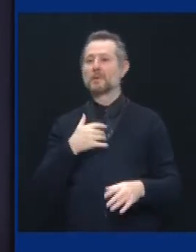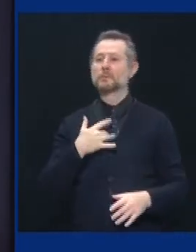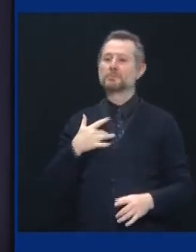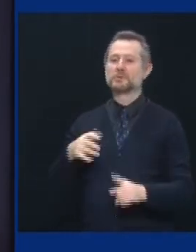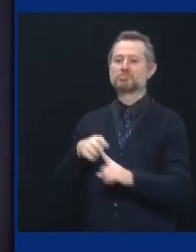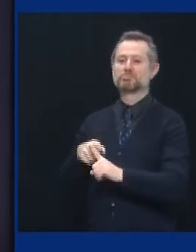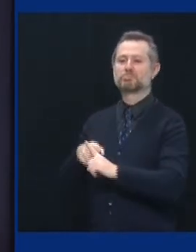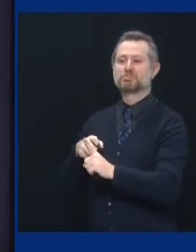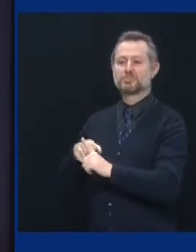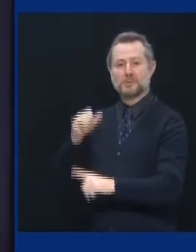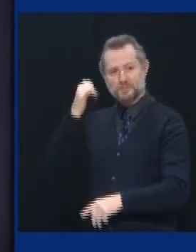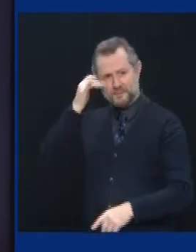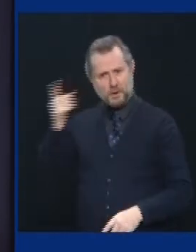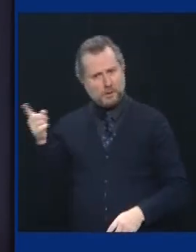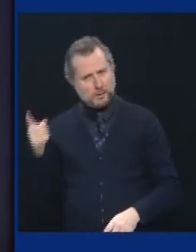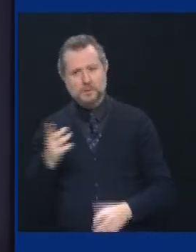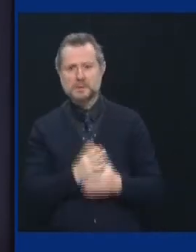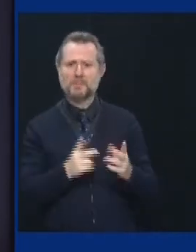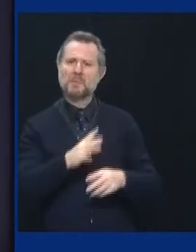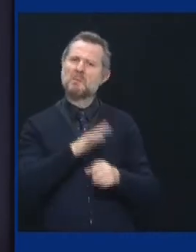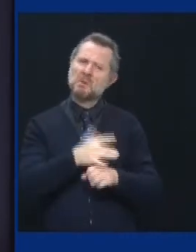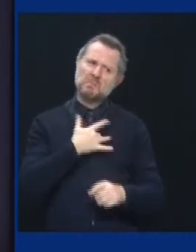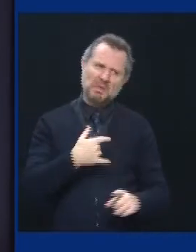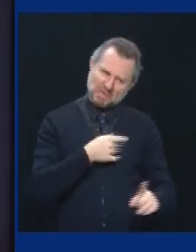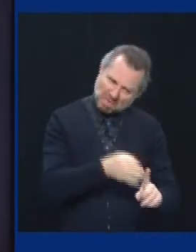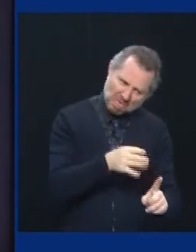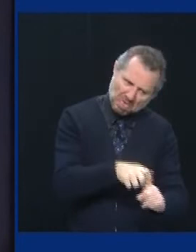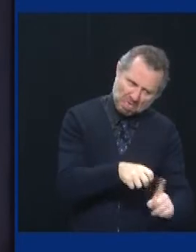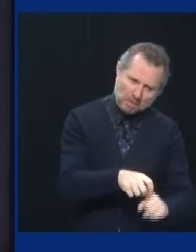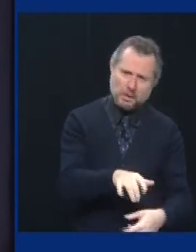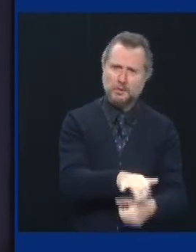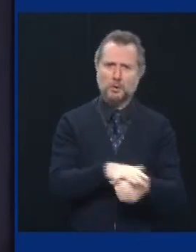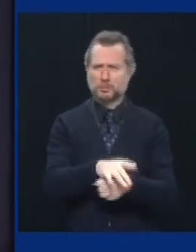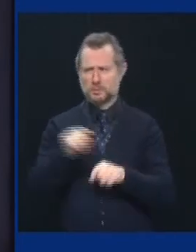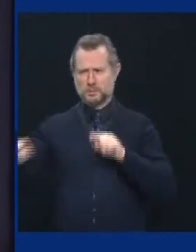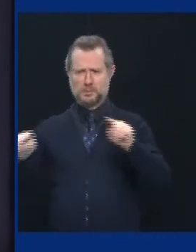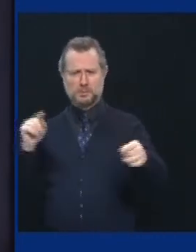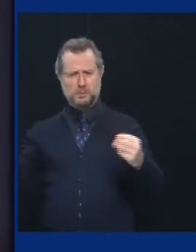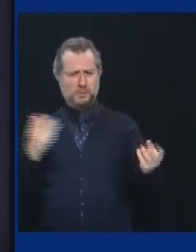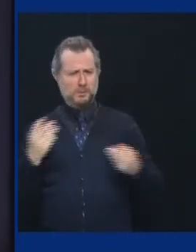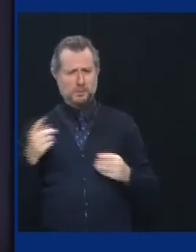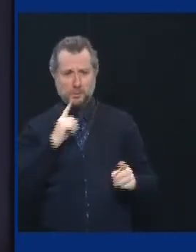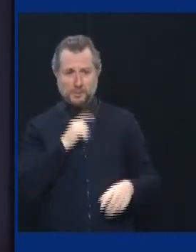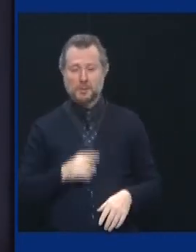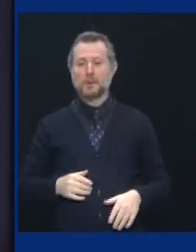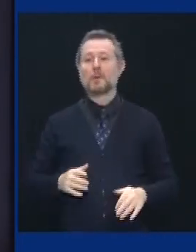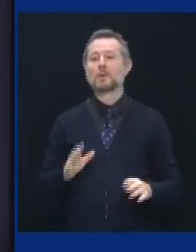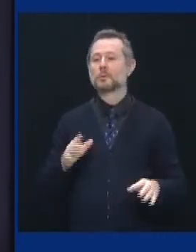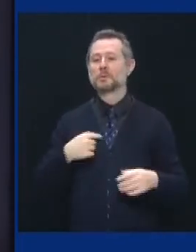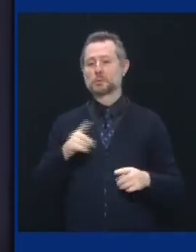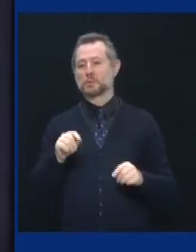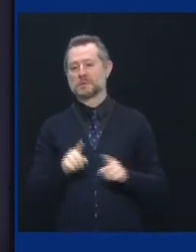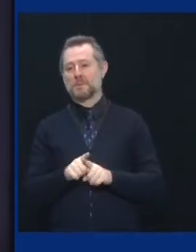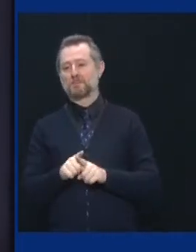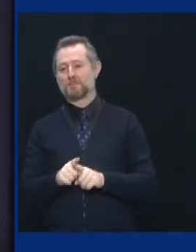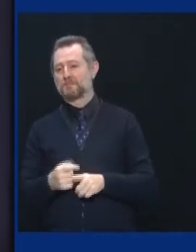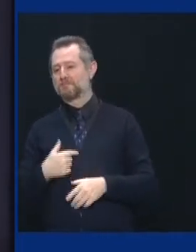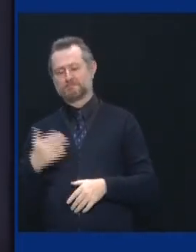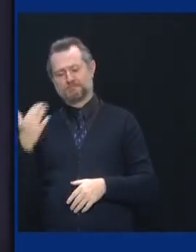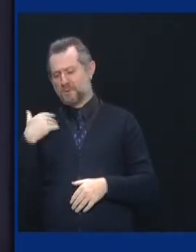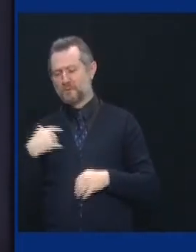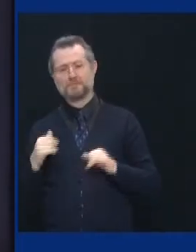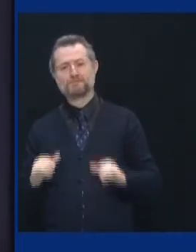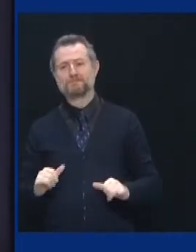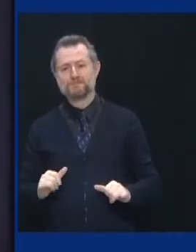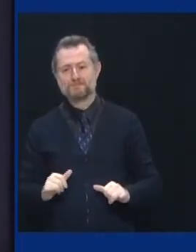The Capital District reporters will say I called out the Capital District. I did the same thing at the briefing before. I didn't